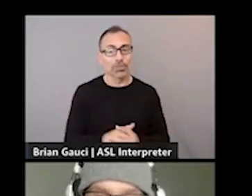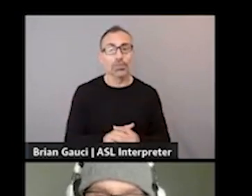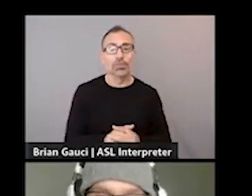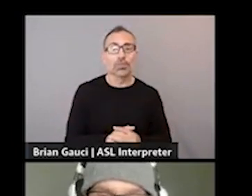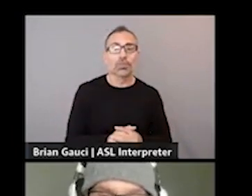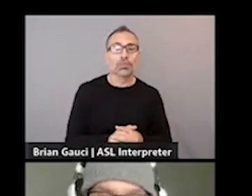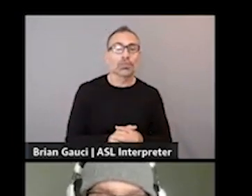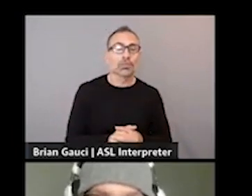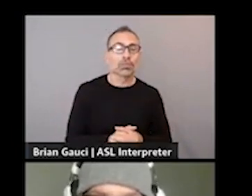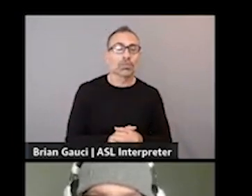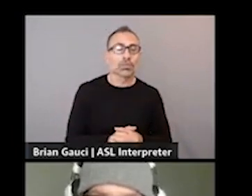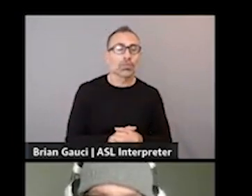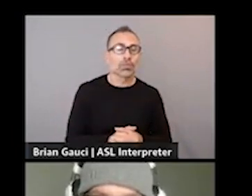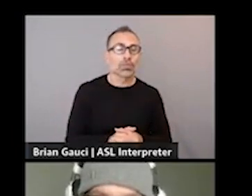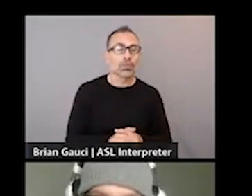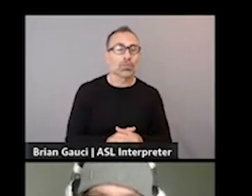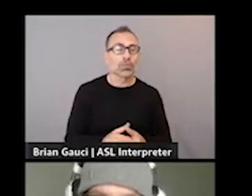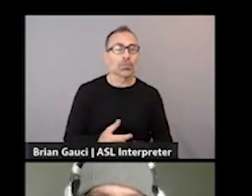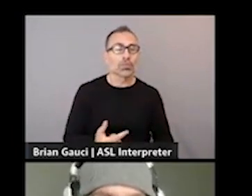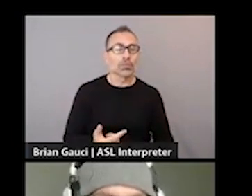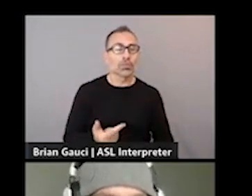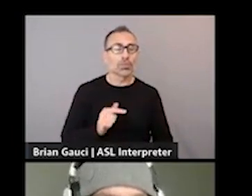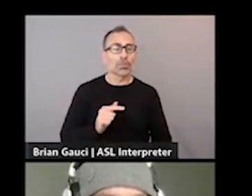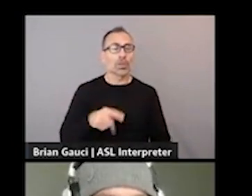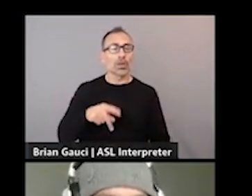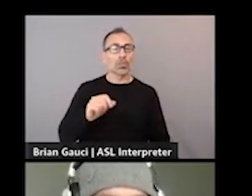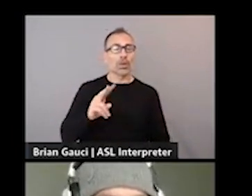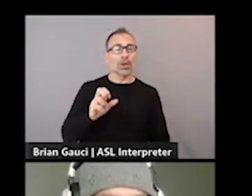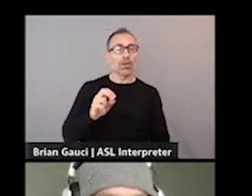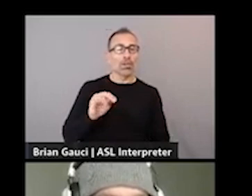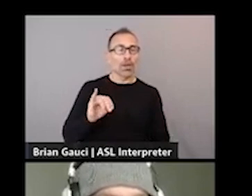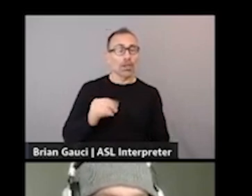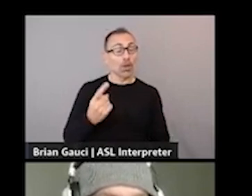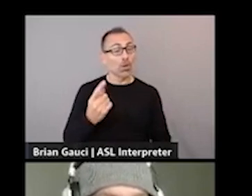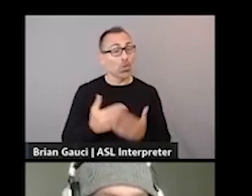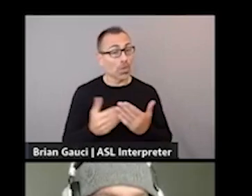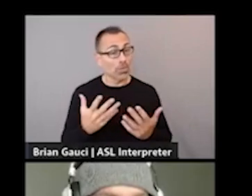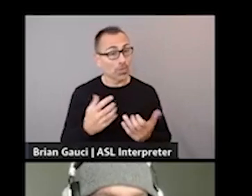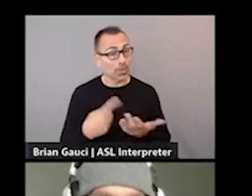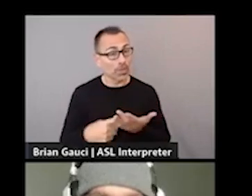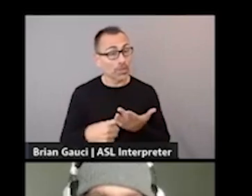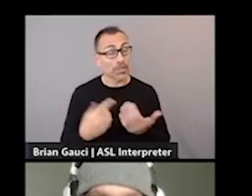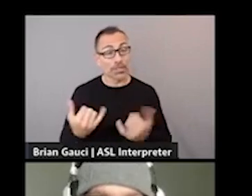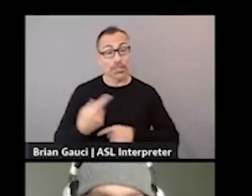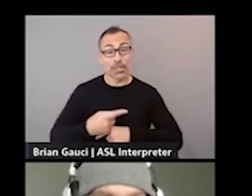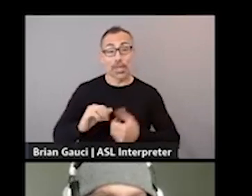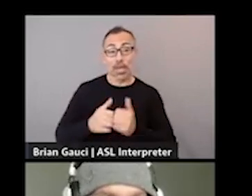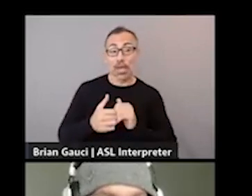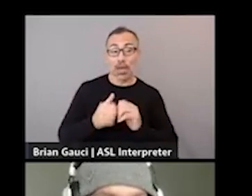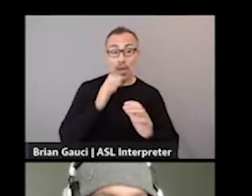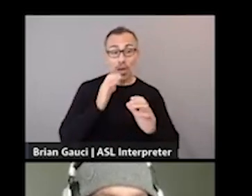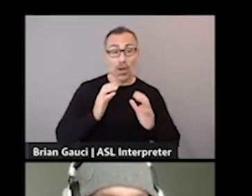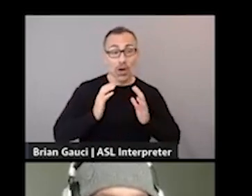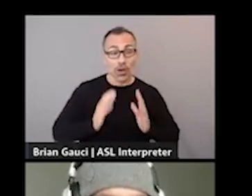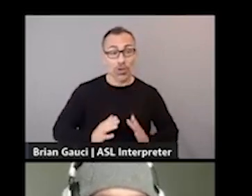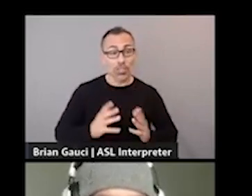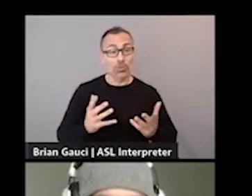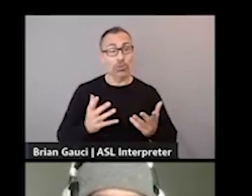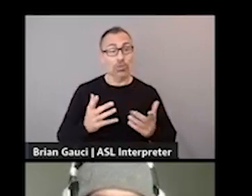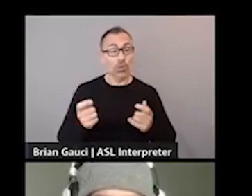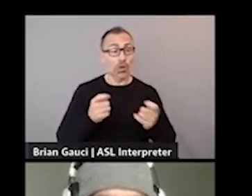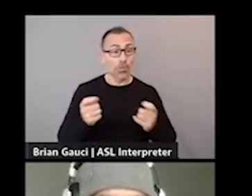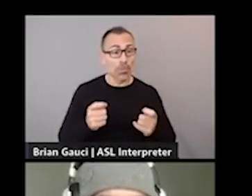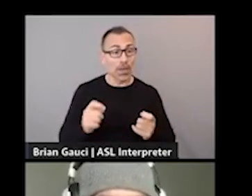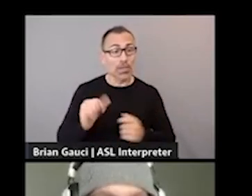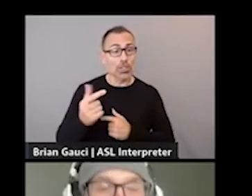Yeah. And one thing we wanted to talk about is, today how customers are managing log analytics data is they create